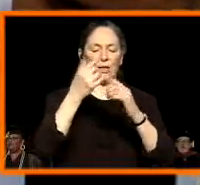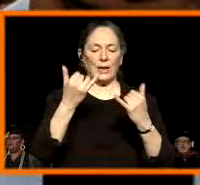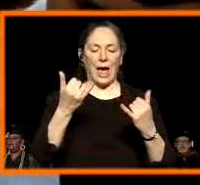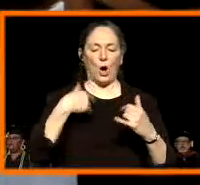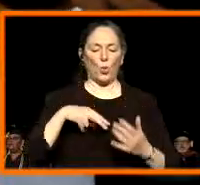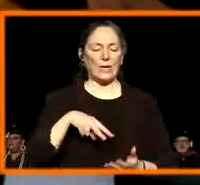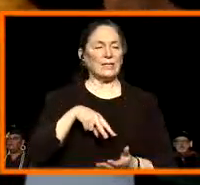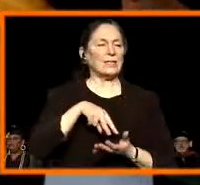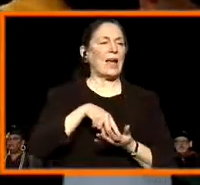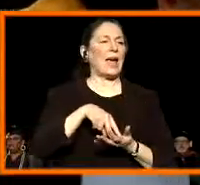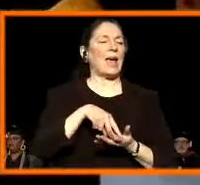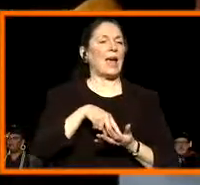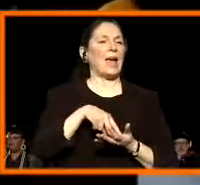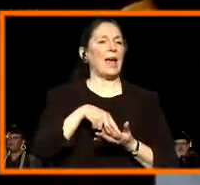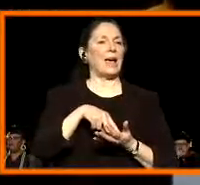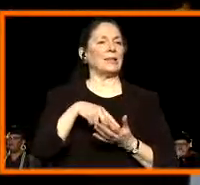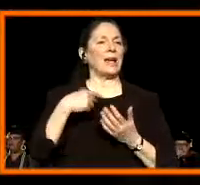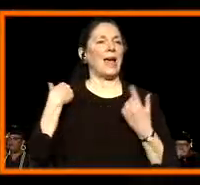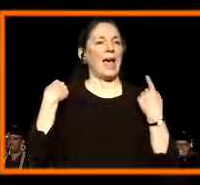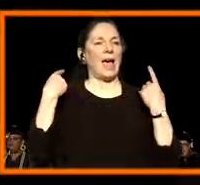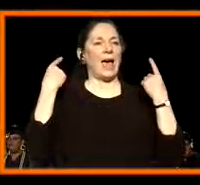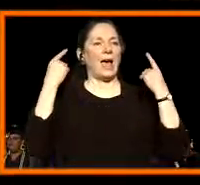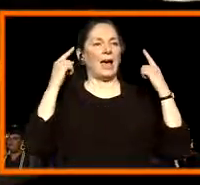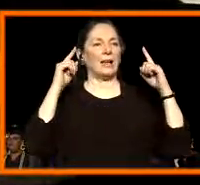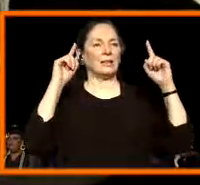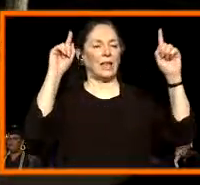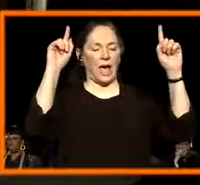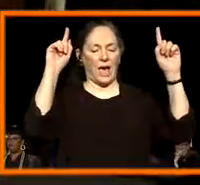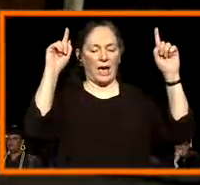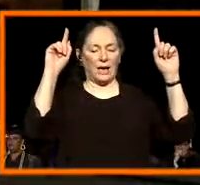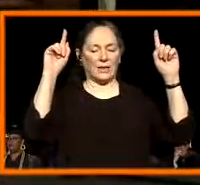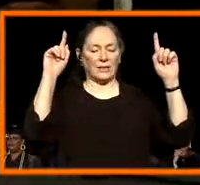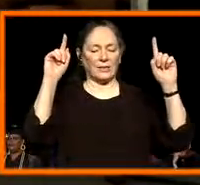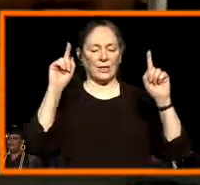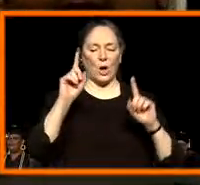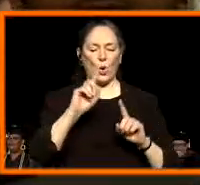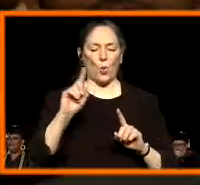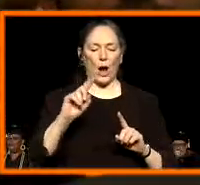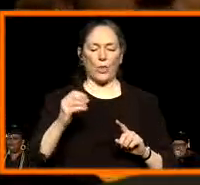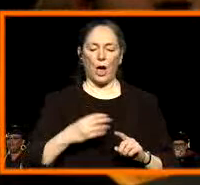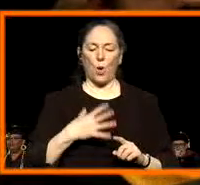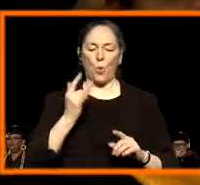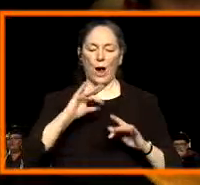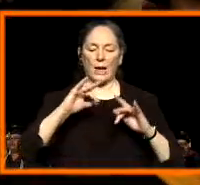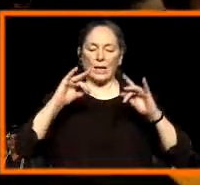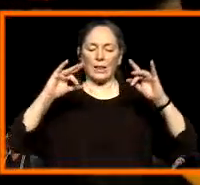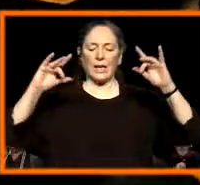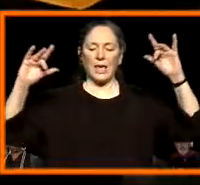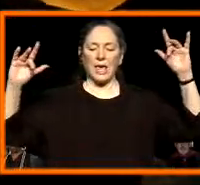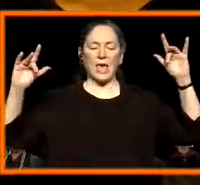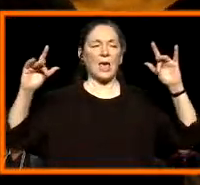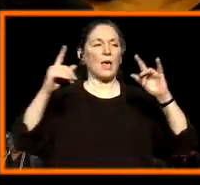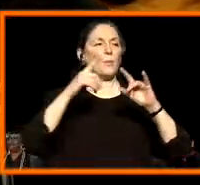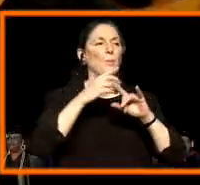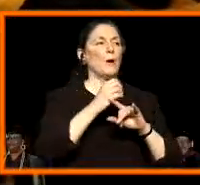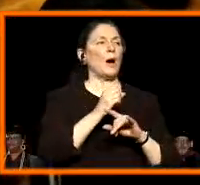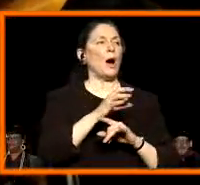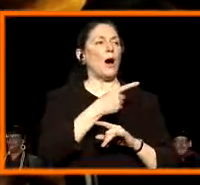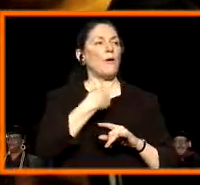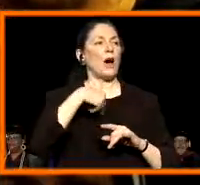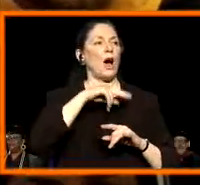past till now we stand at last where the white